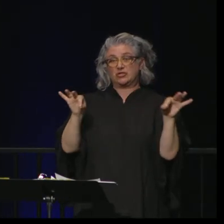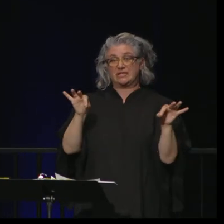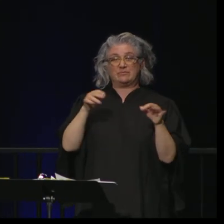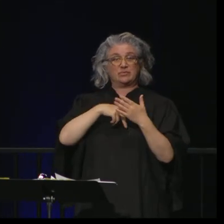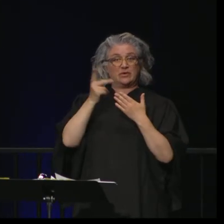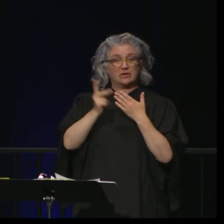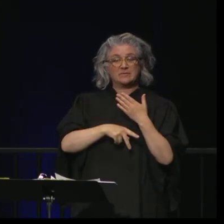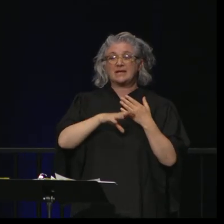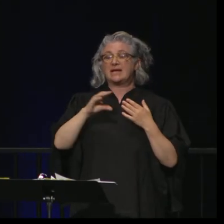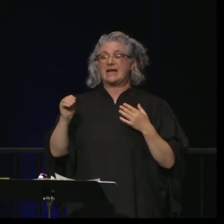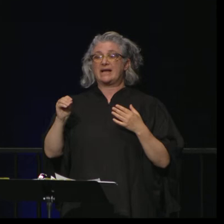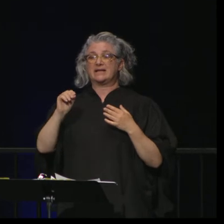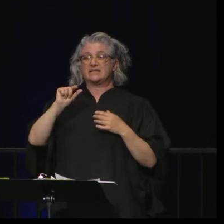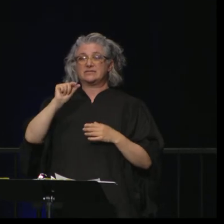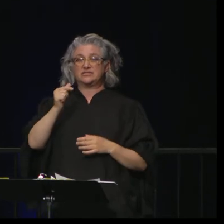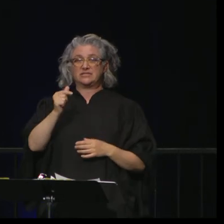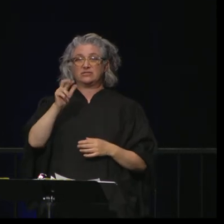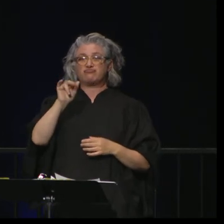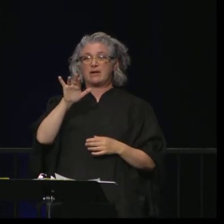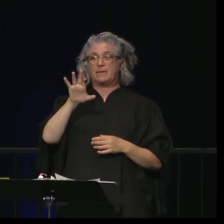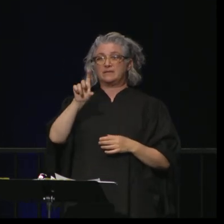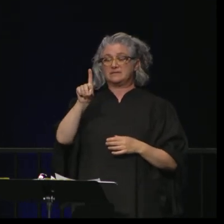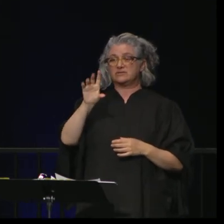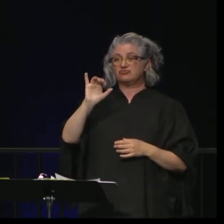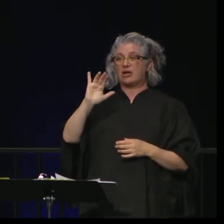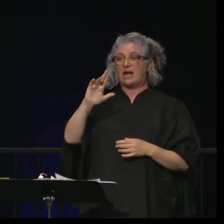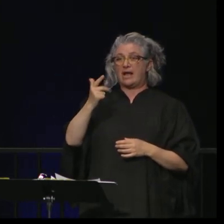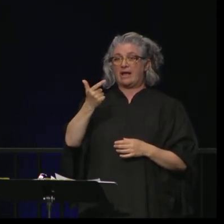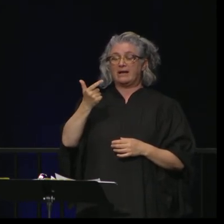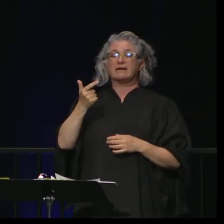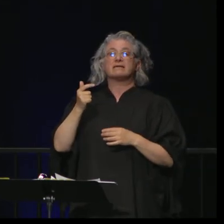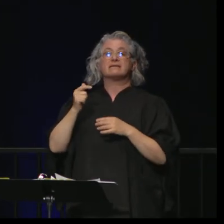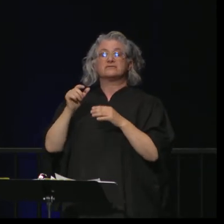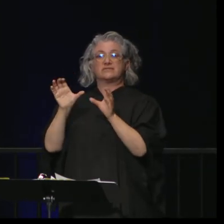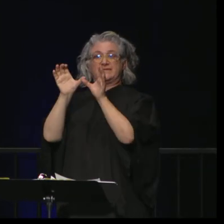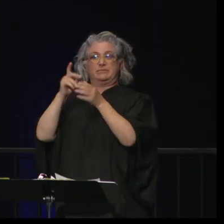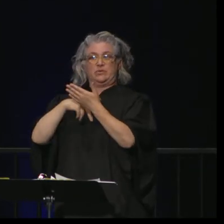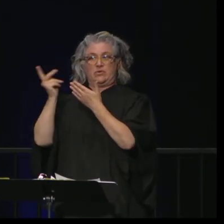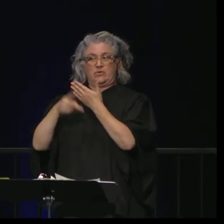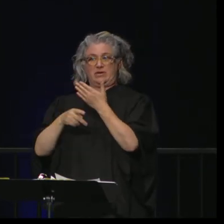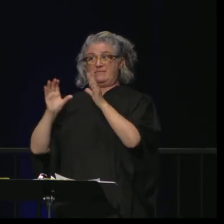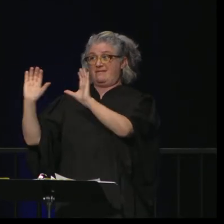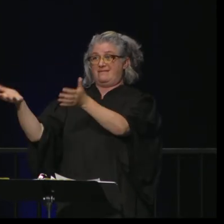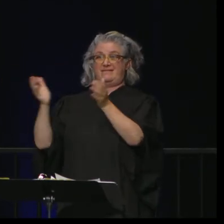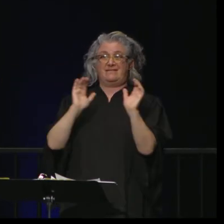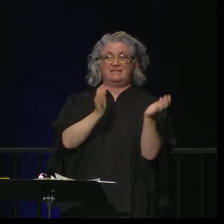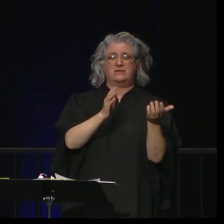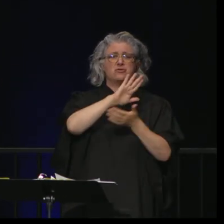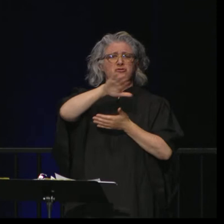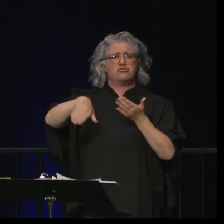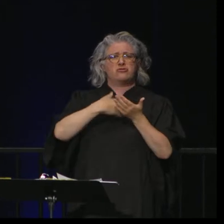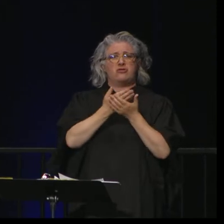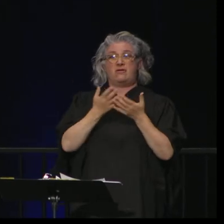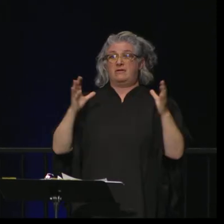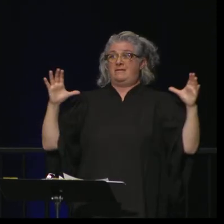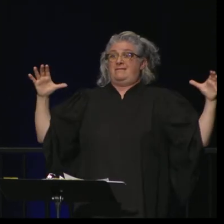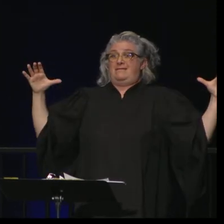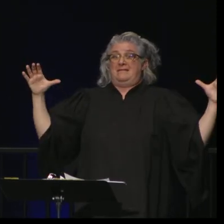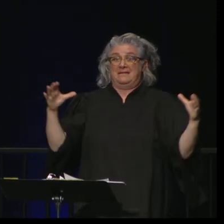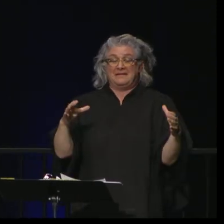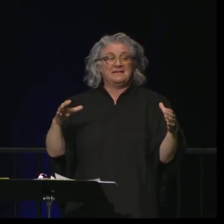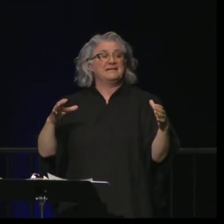of Continuing Education certificate programs. Our graduands, including all those who are joining us for today's ceremony,